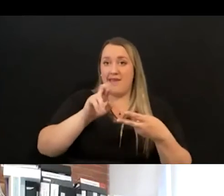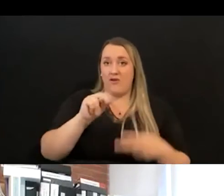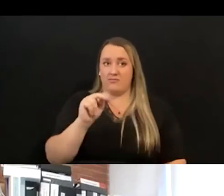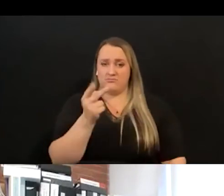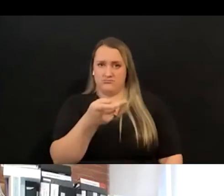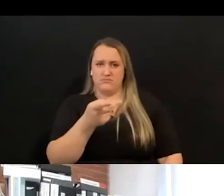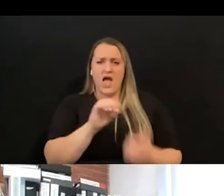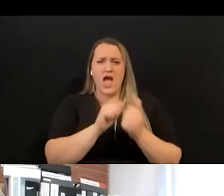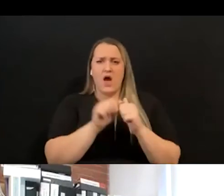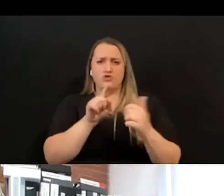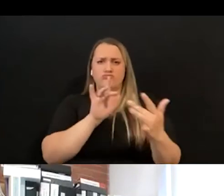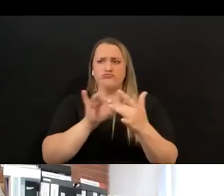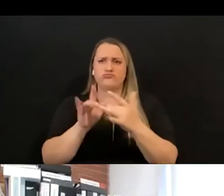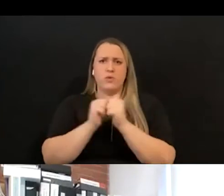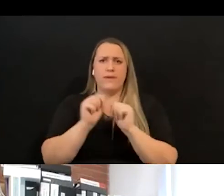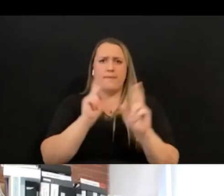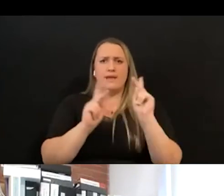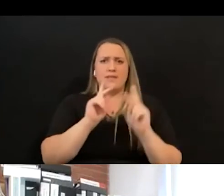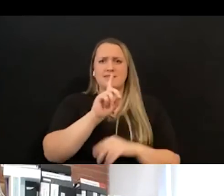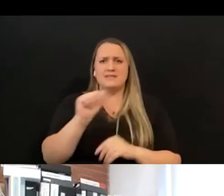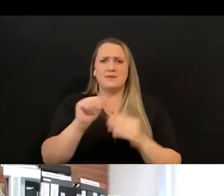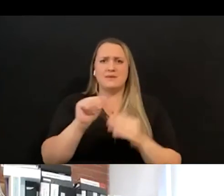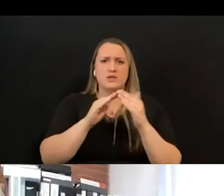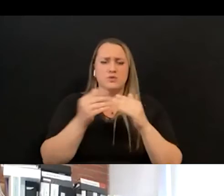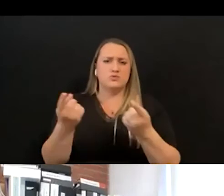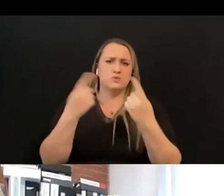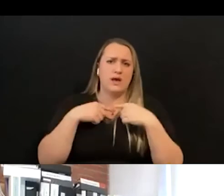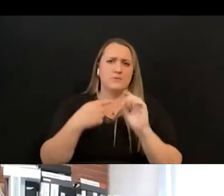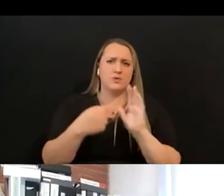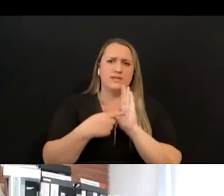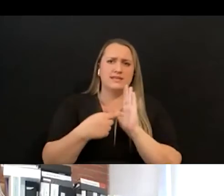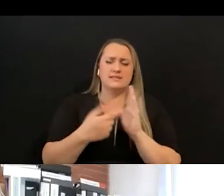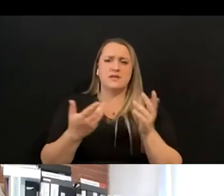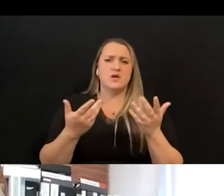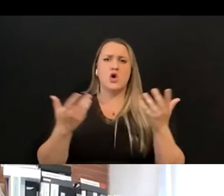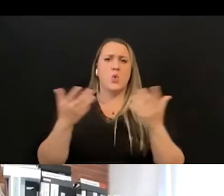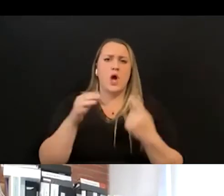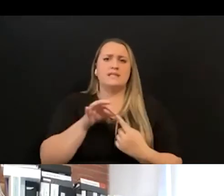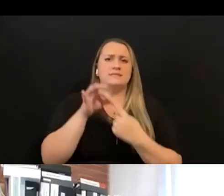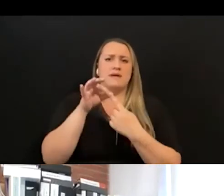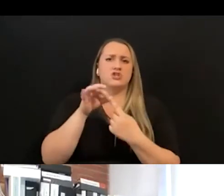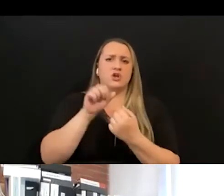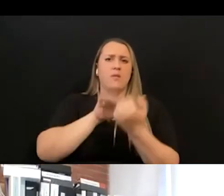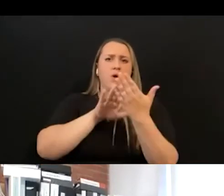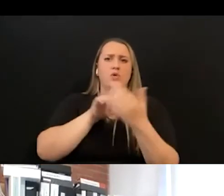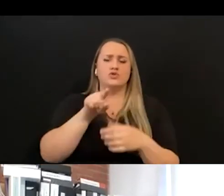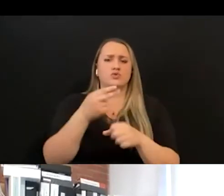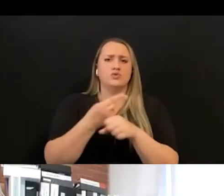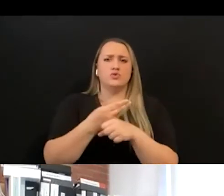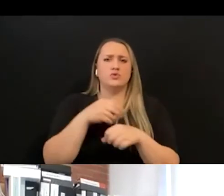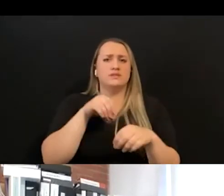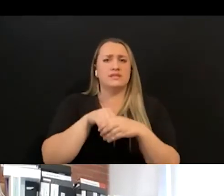in the disability community to come to the exhibit? What special approaches did you use in